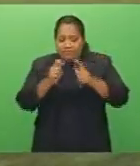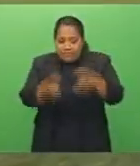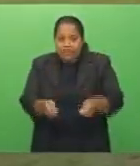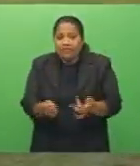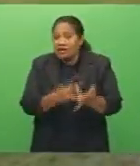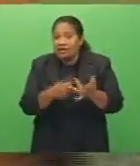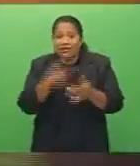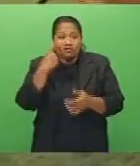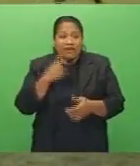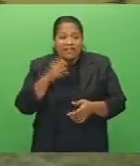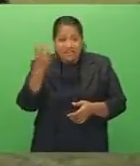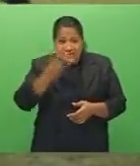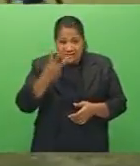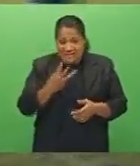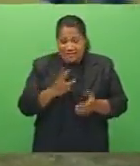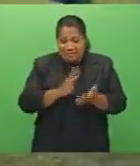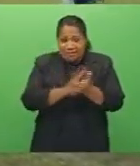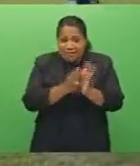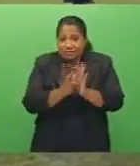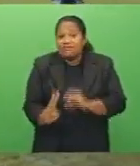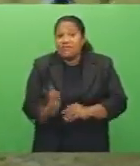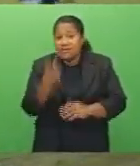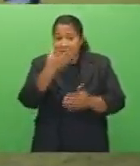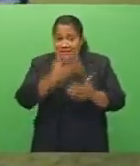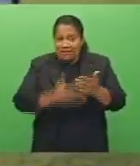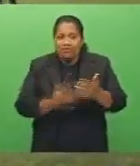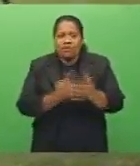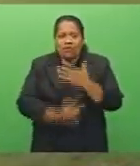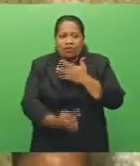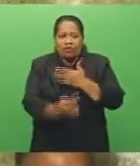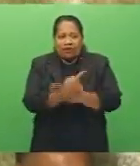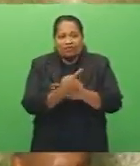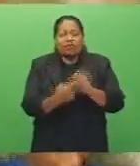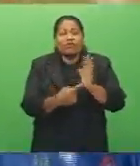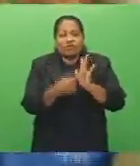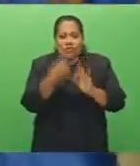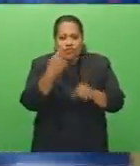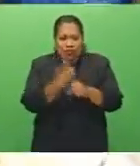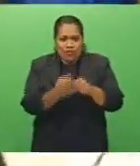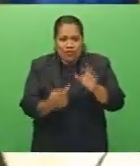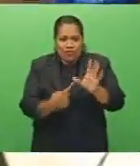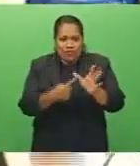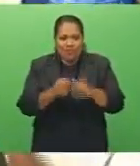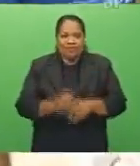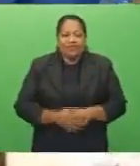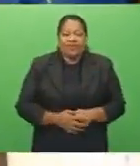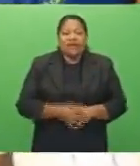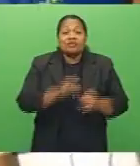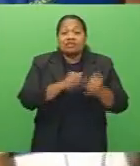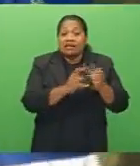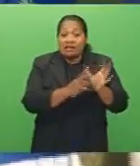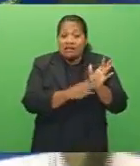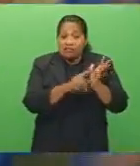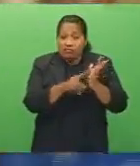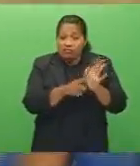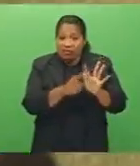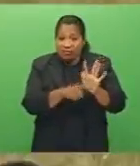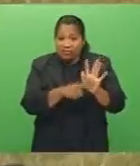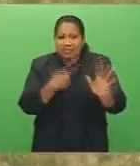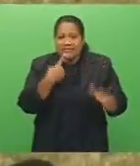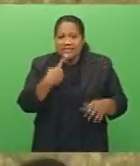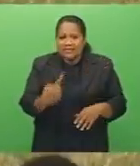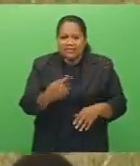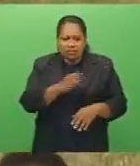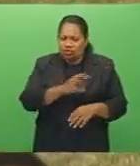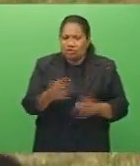into the second half and was successfully converted by Tonga. Nandi manager Samuela Natale says it was not an easy feat,